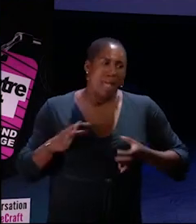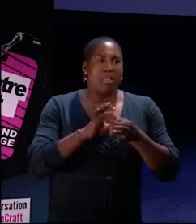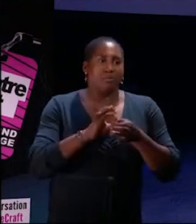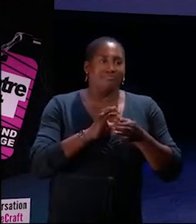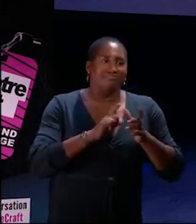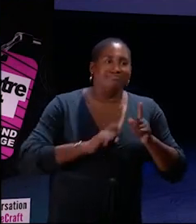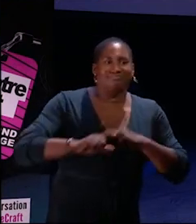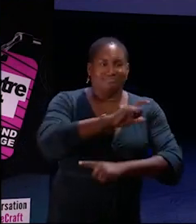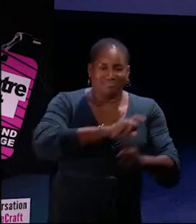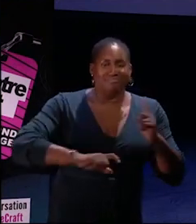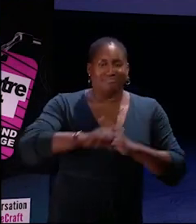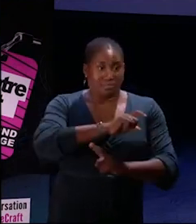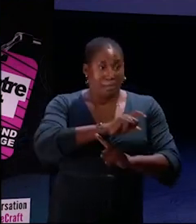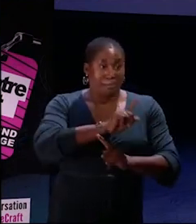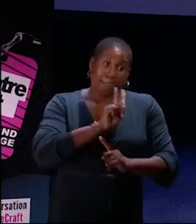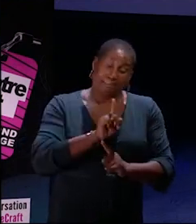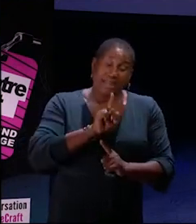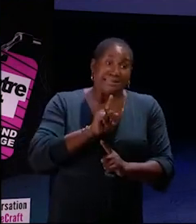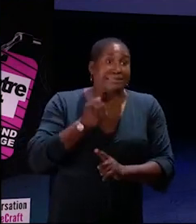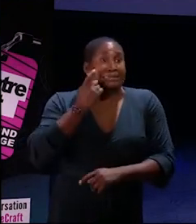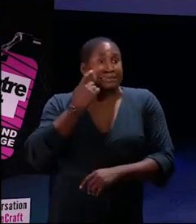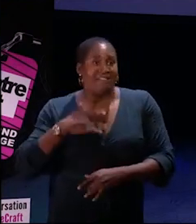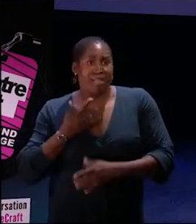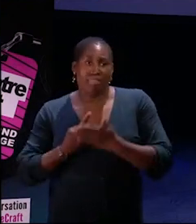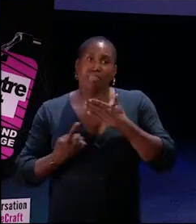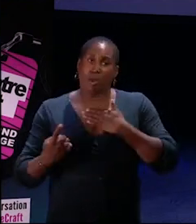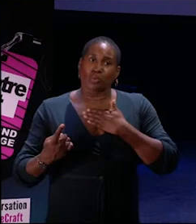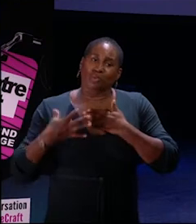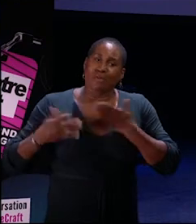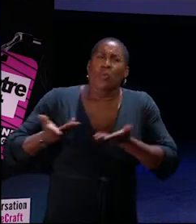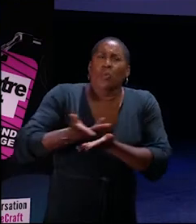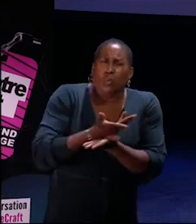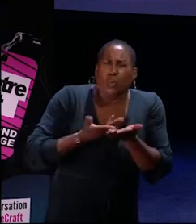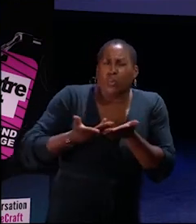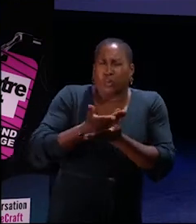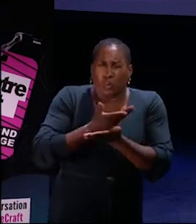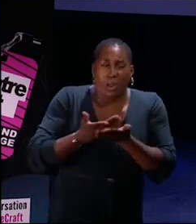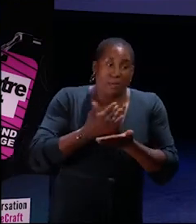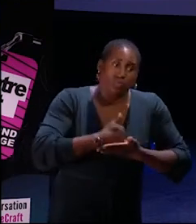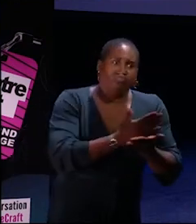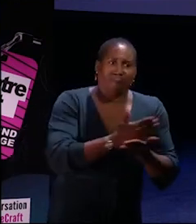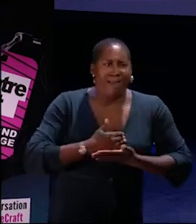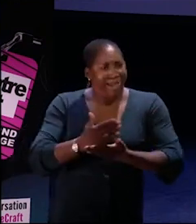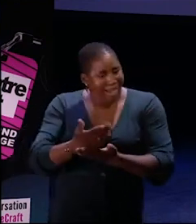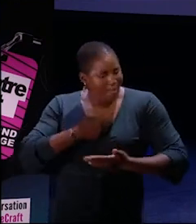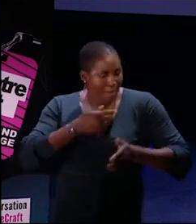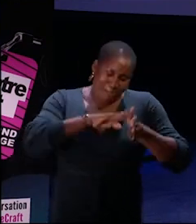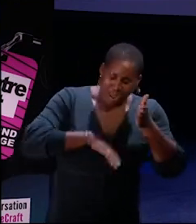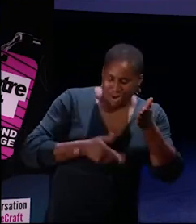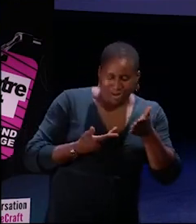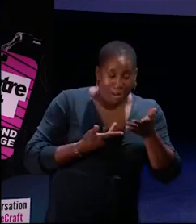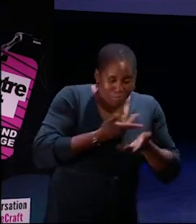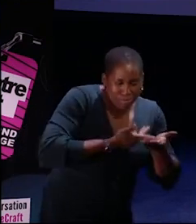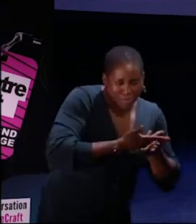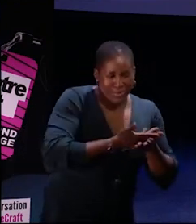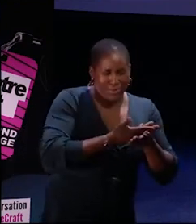conversation alive, because it's quite easy to feel alone in that. But actually, the more we share our experiences and encourage each